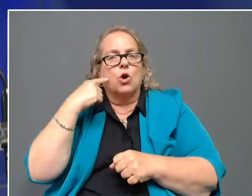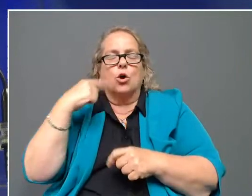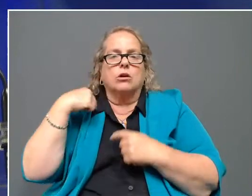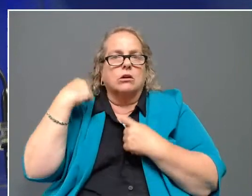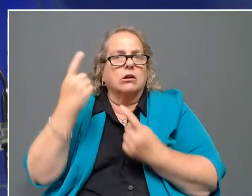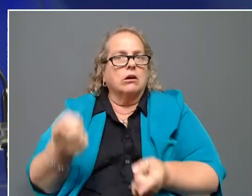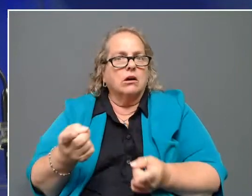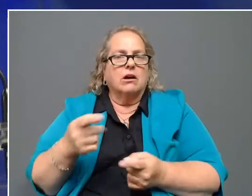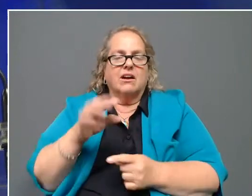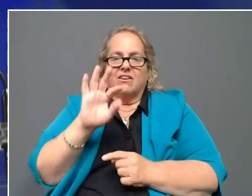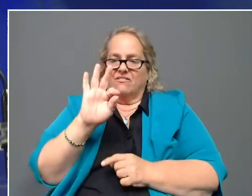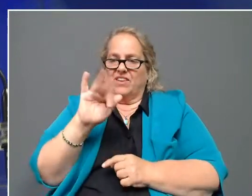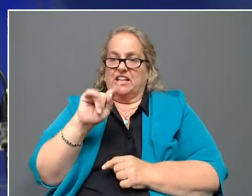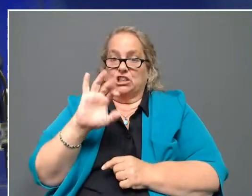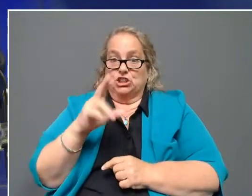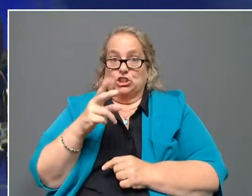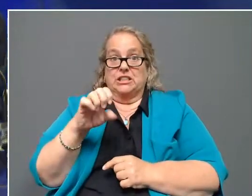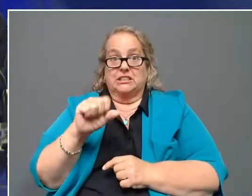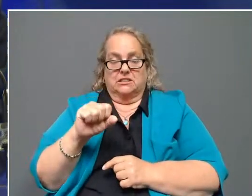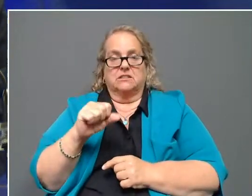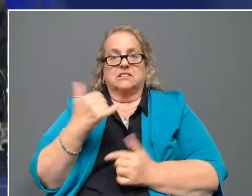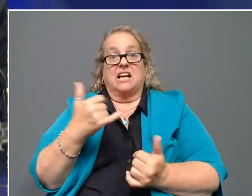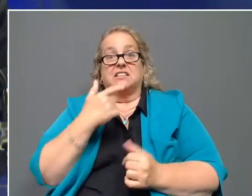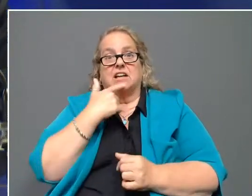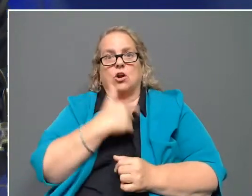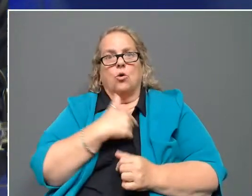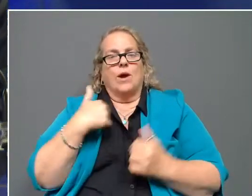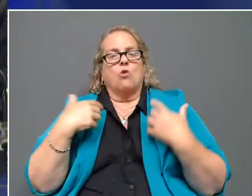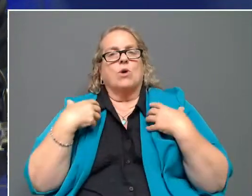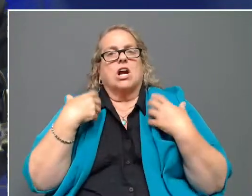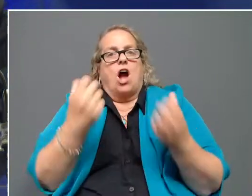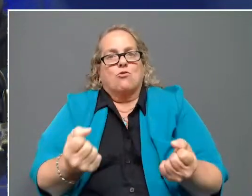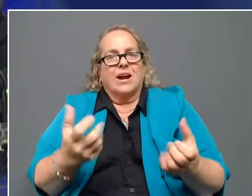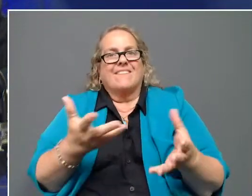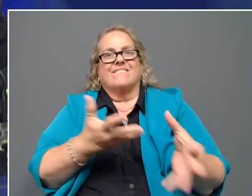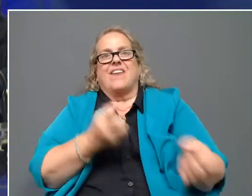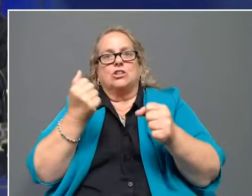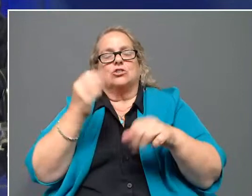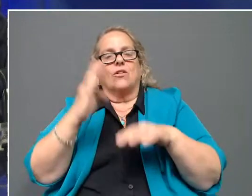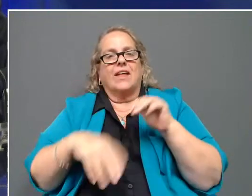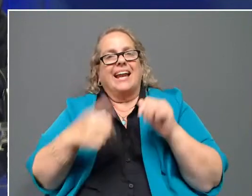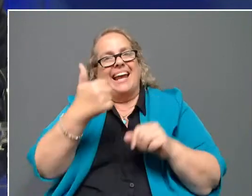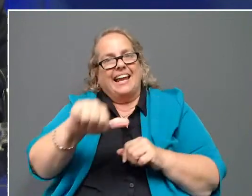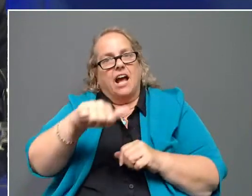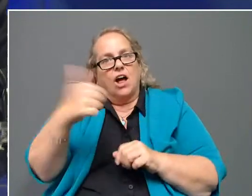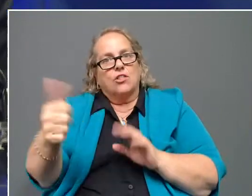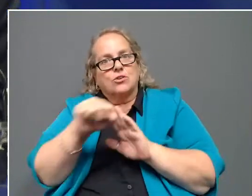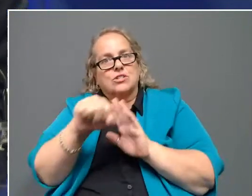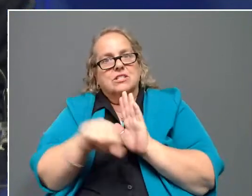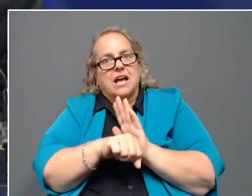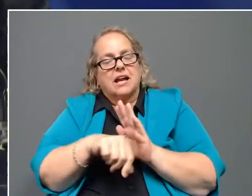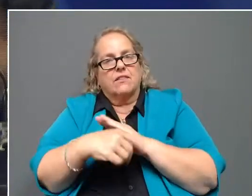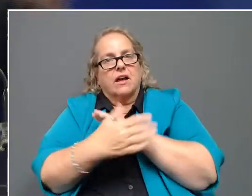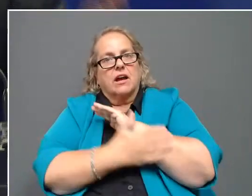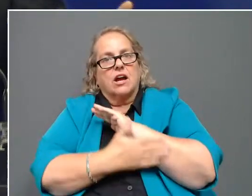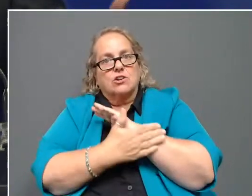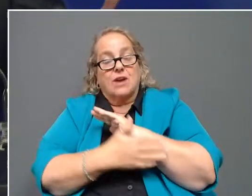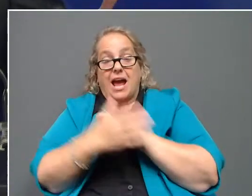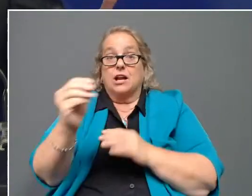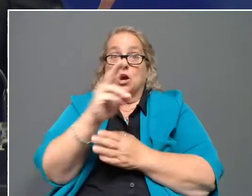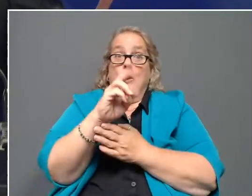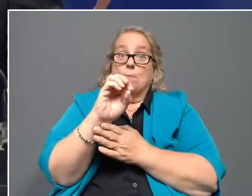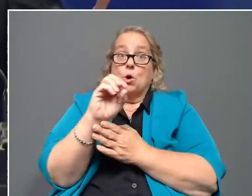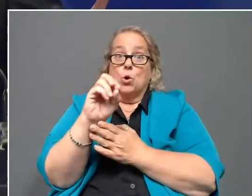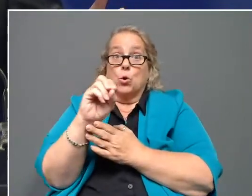has come out and said we are recovering faster than just about any other state in the country. And Moody's came out and used a word I didn't